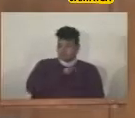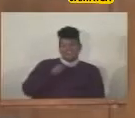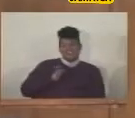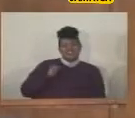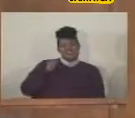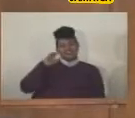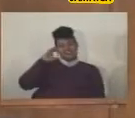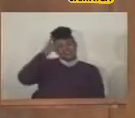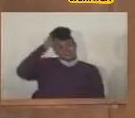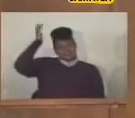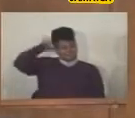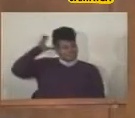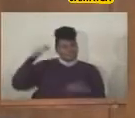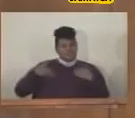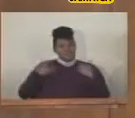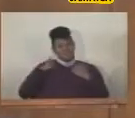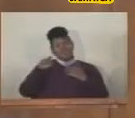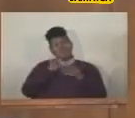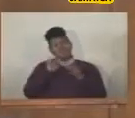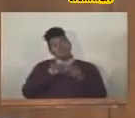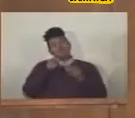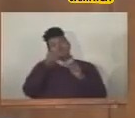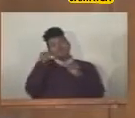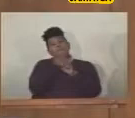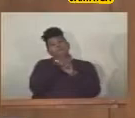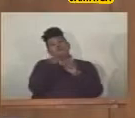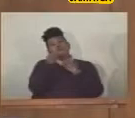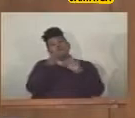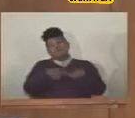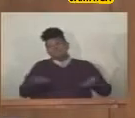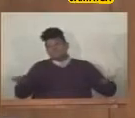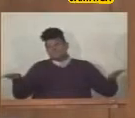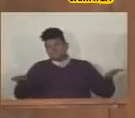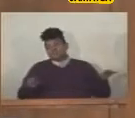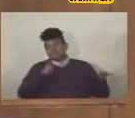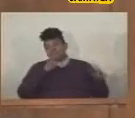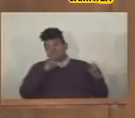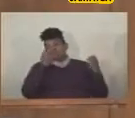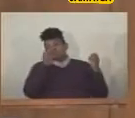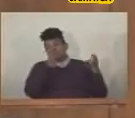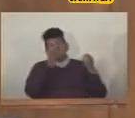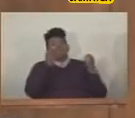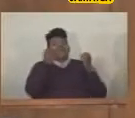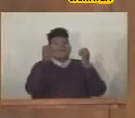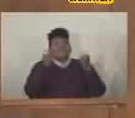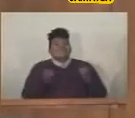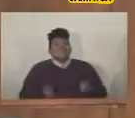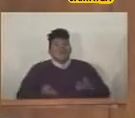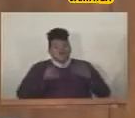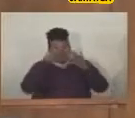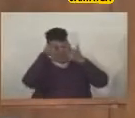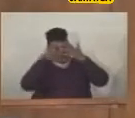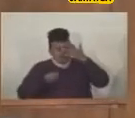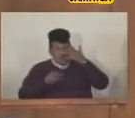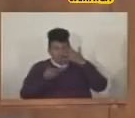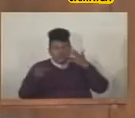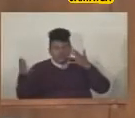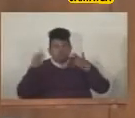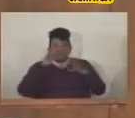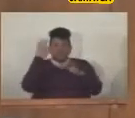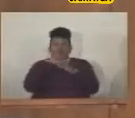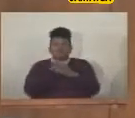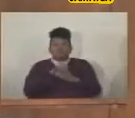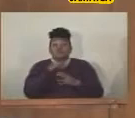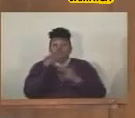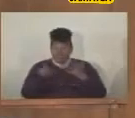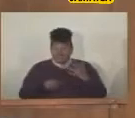in the police and confidence in the justice system. It's not just about catching criminals who do the legwork.